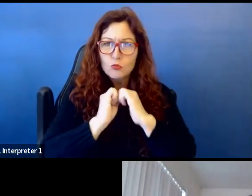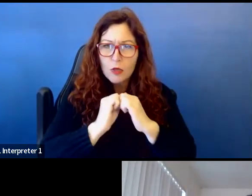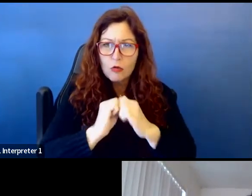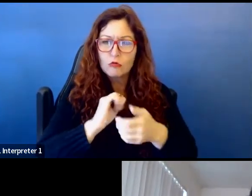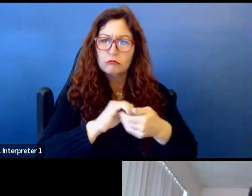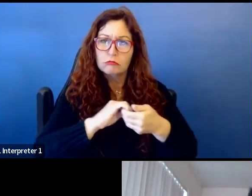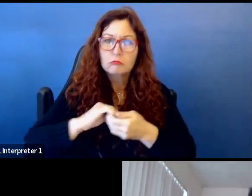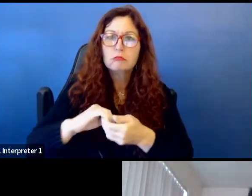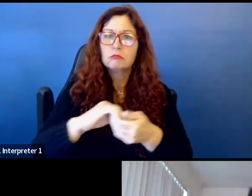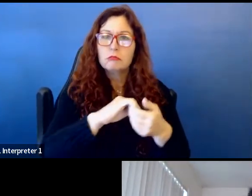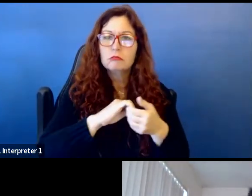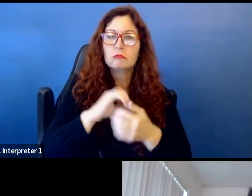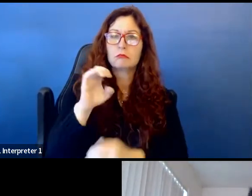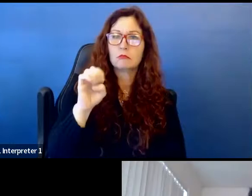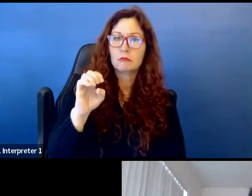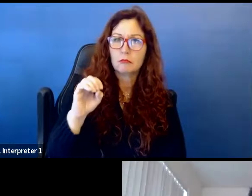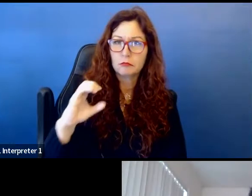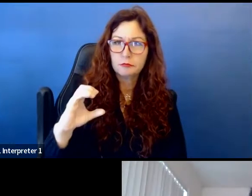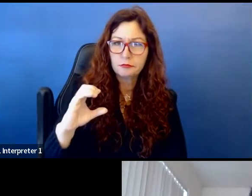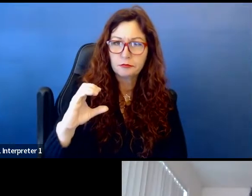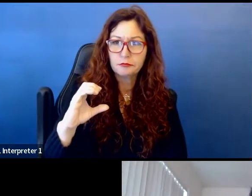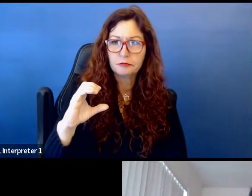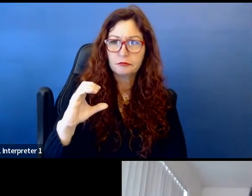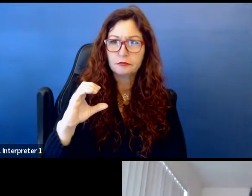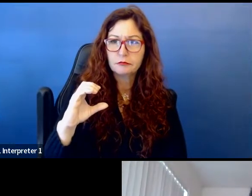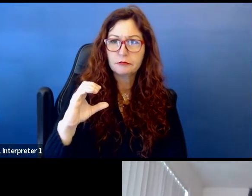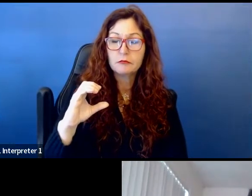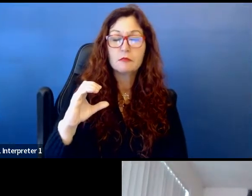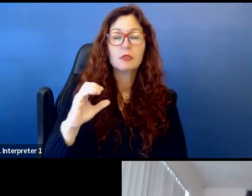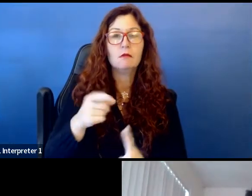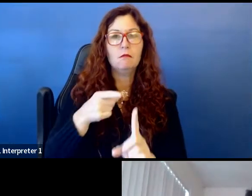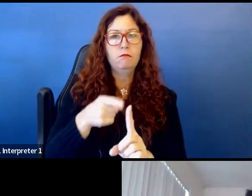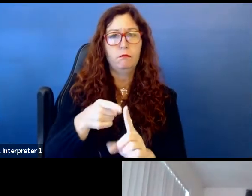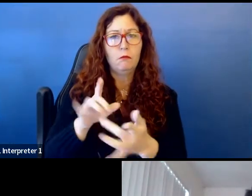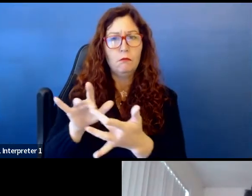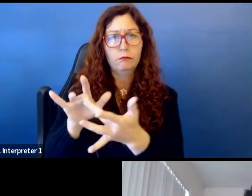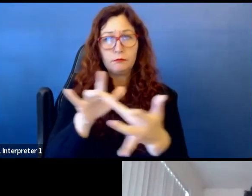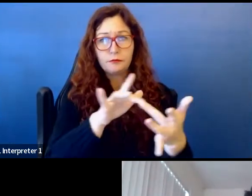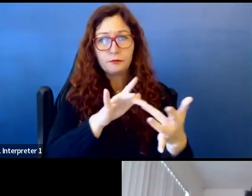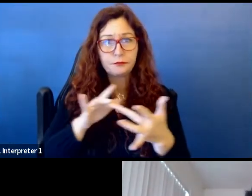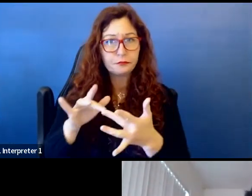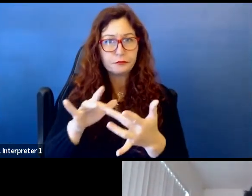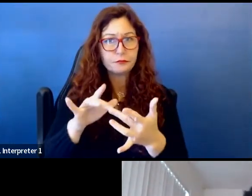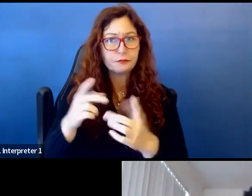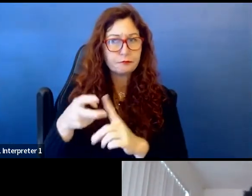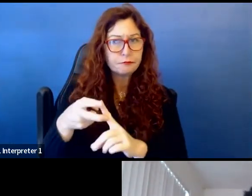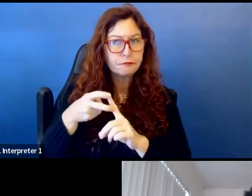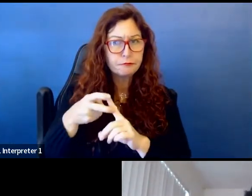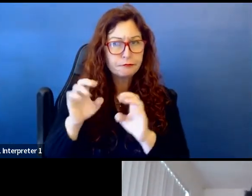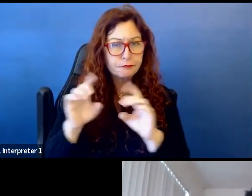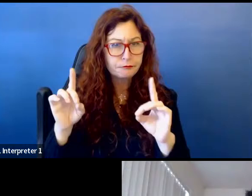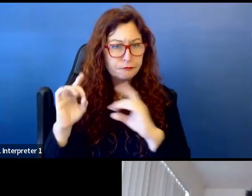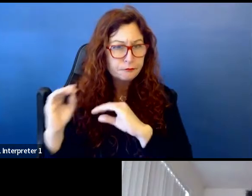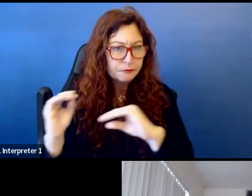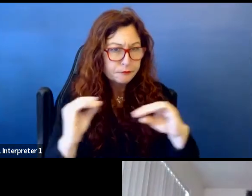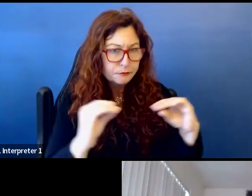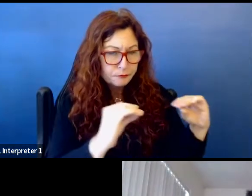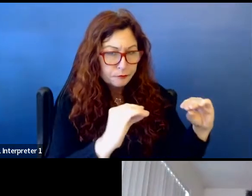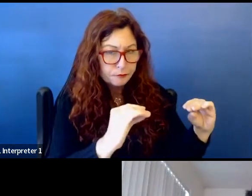now from from outreach perspective to these workers centers